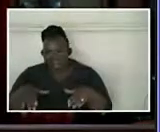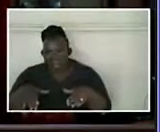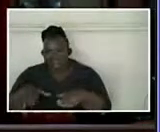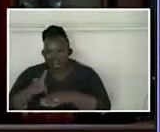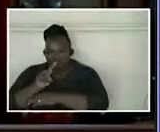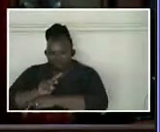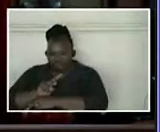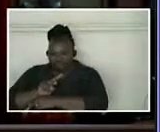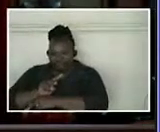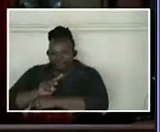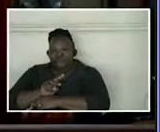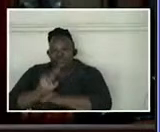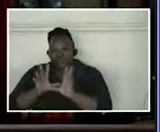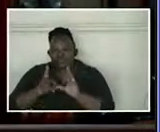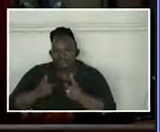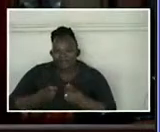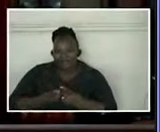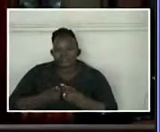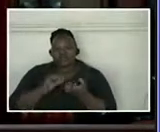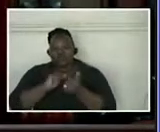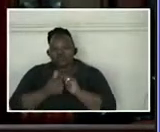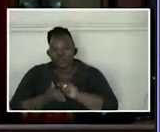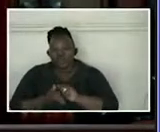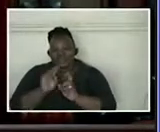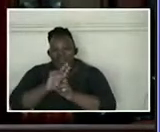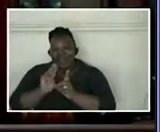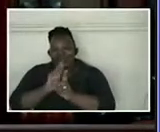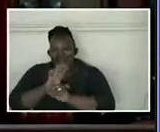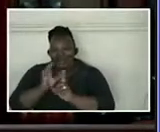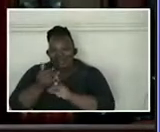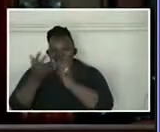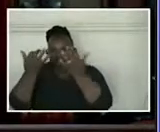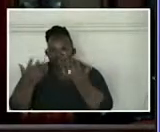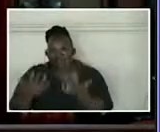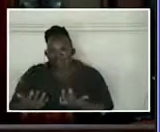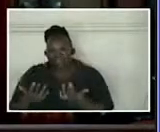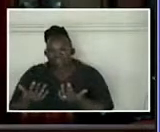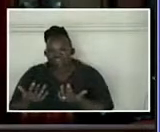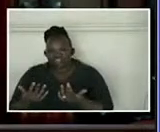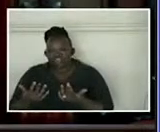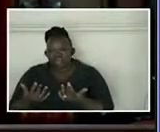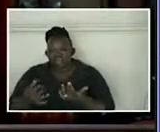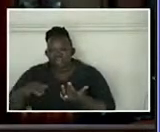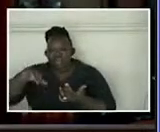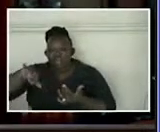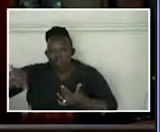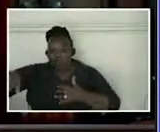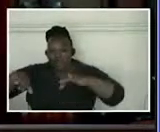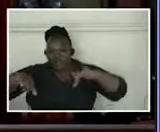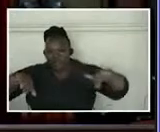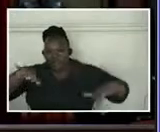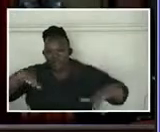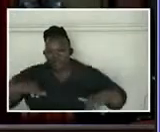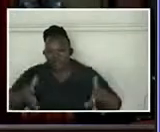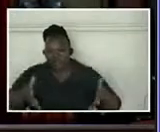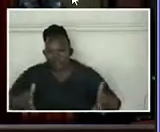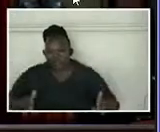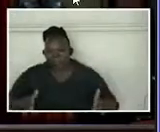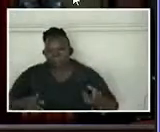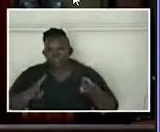the department of sports arts and culture budget is broken down as follows in the 2022-2023